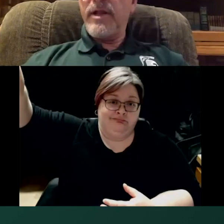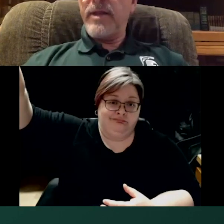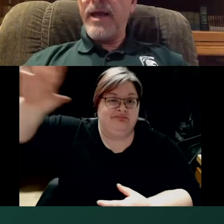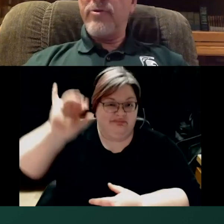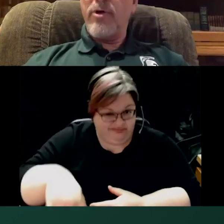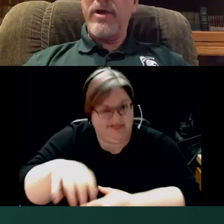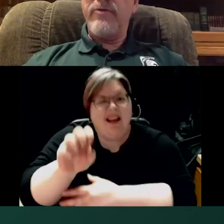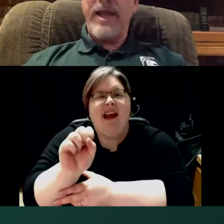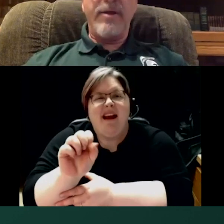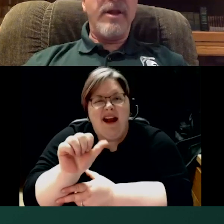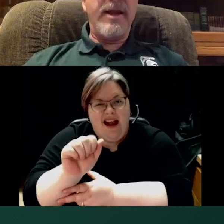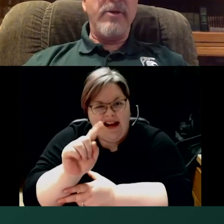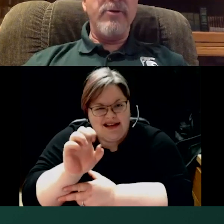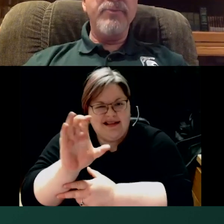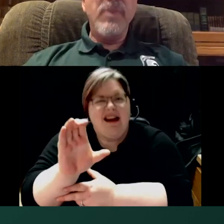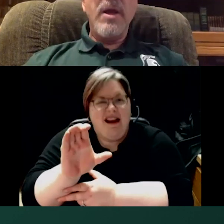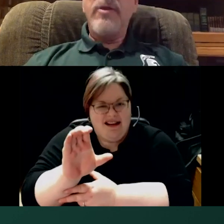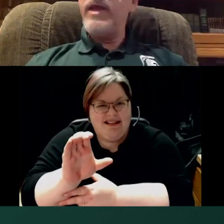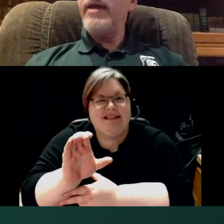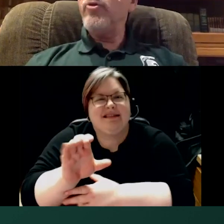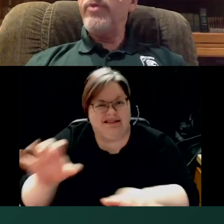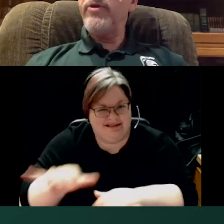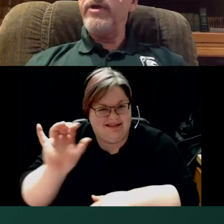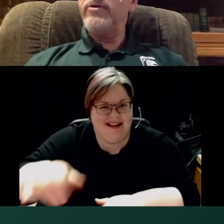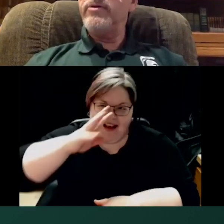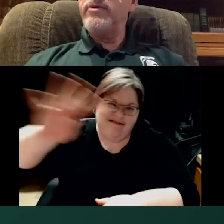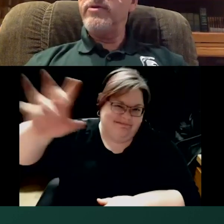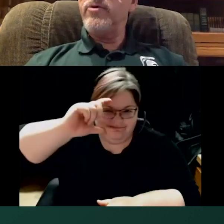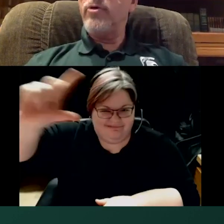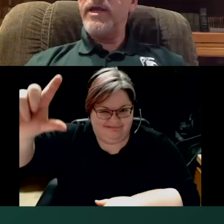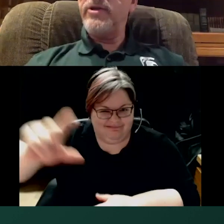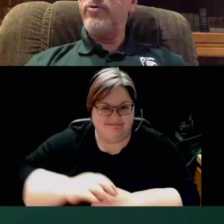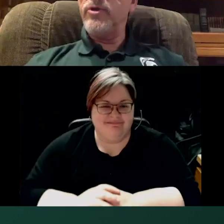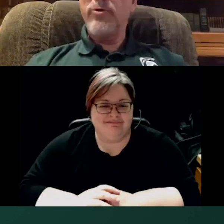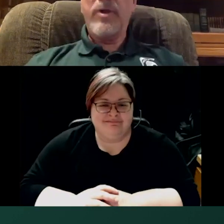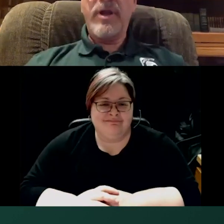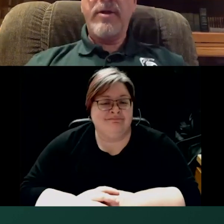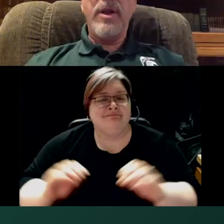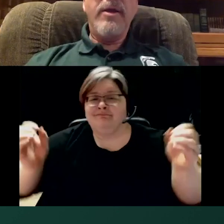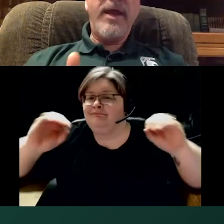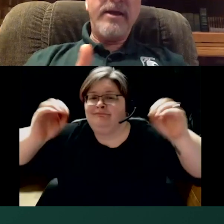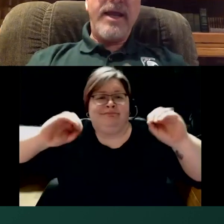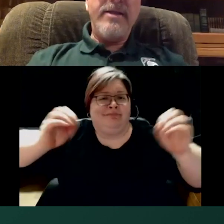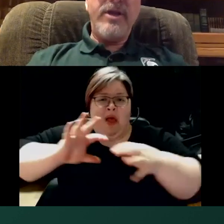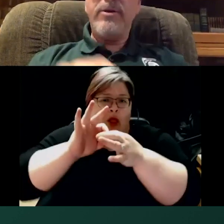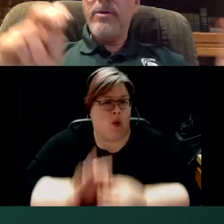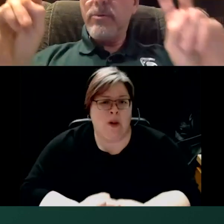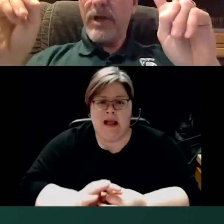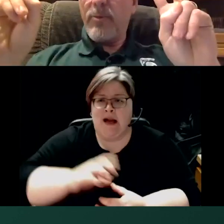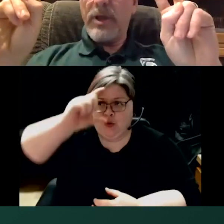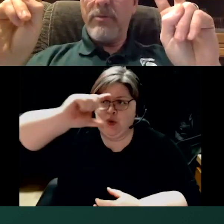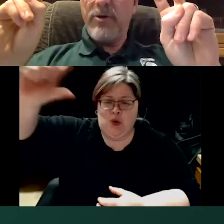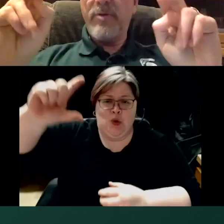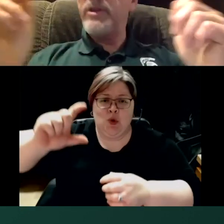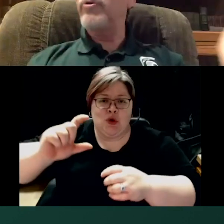this is a line drawing of an Aztec calendar. They had no period correlating to a lunar cycle. They had 18, what